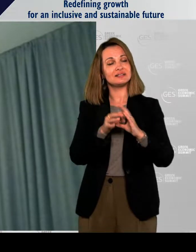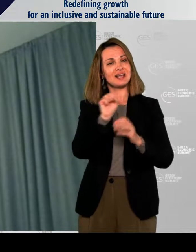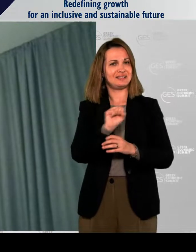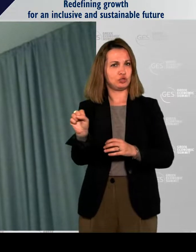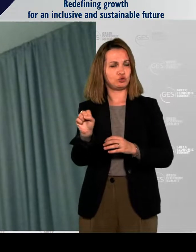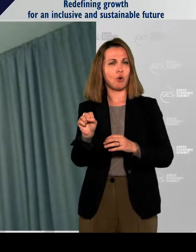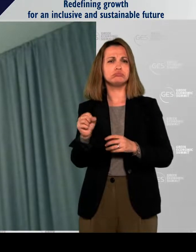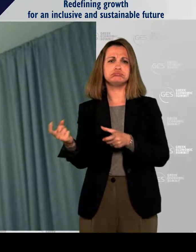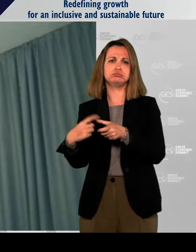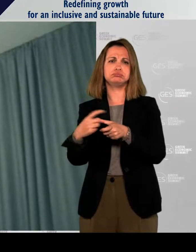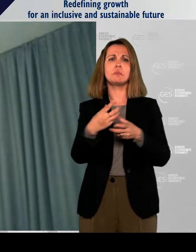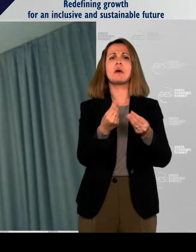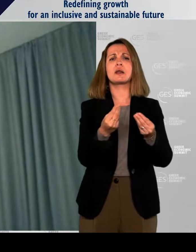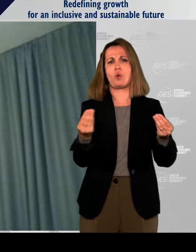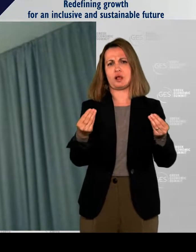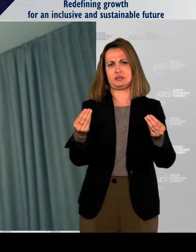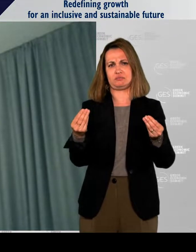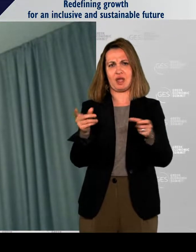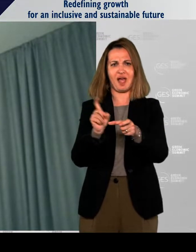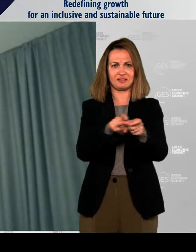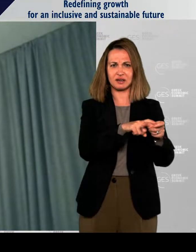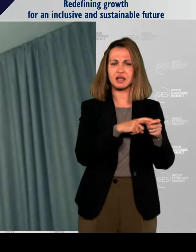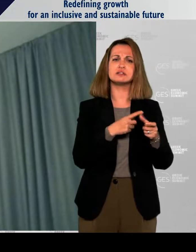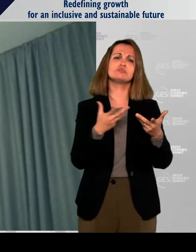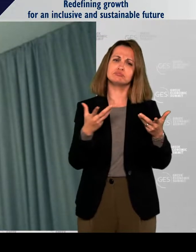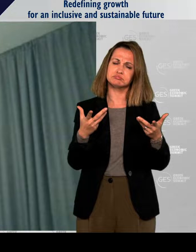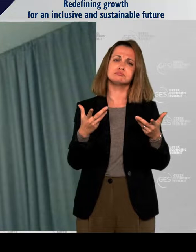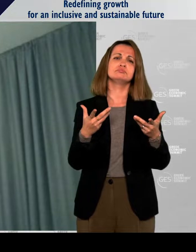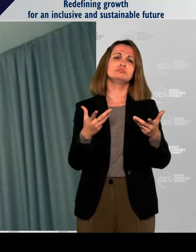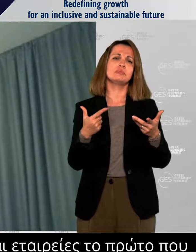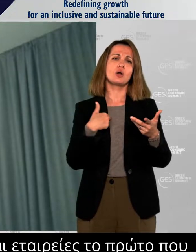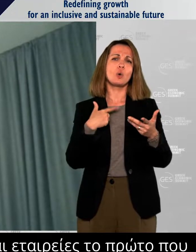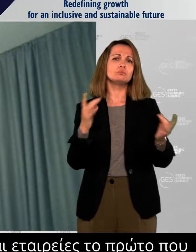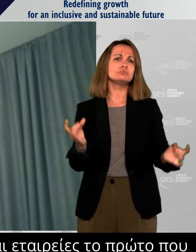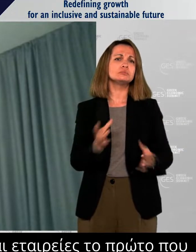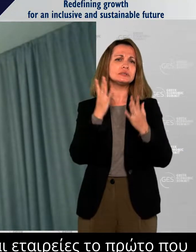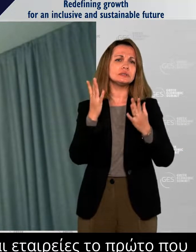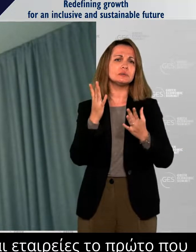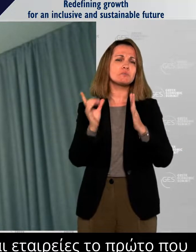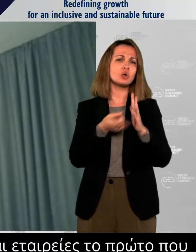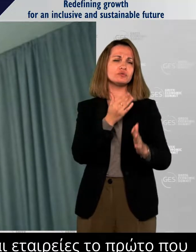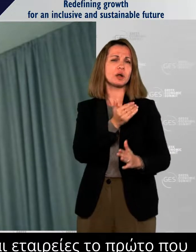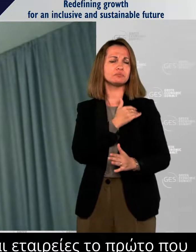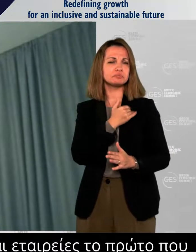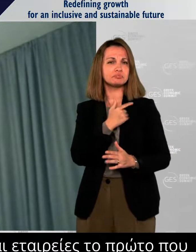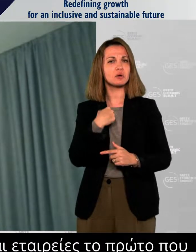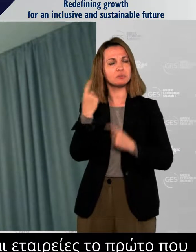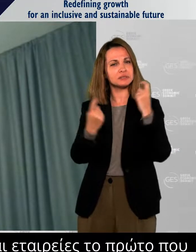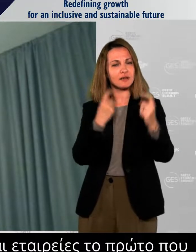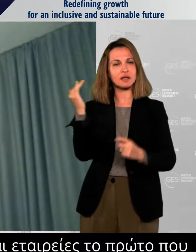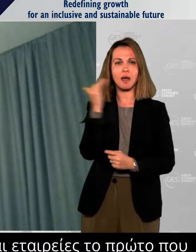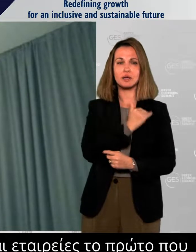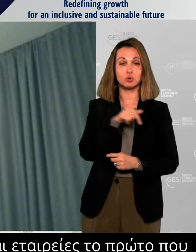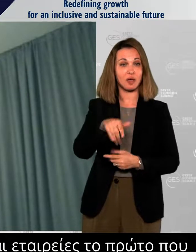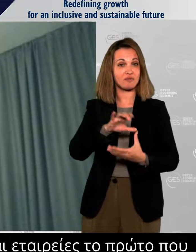my mind. It's in here in Europe, where we are partnering with a big bank,